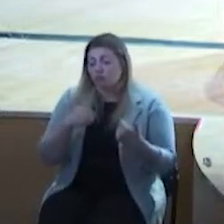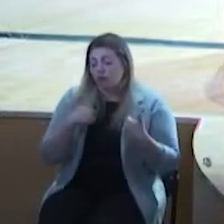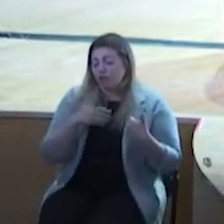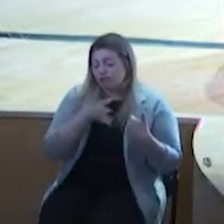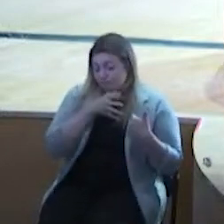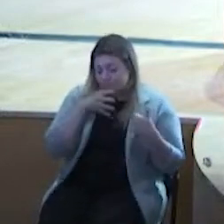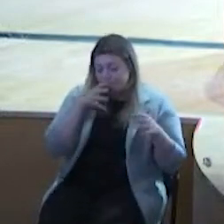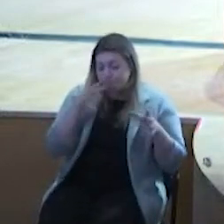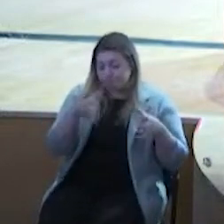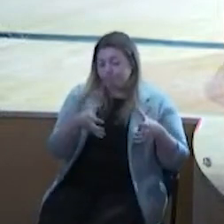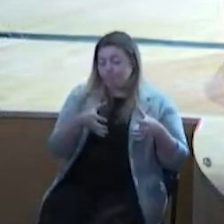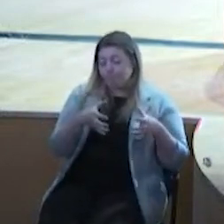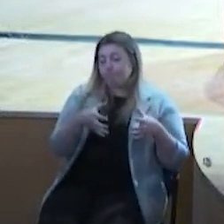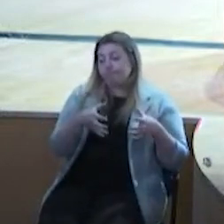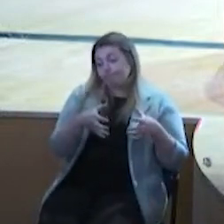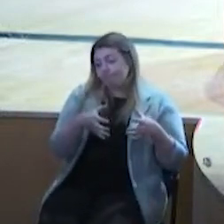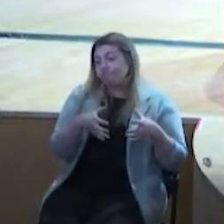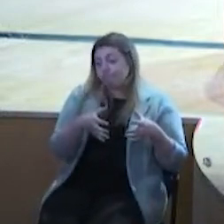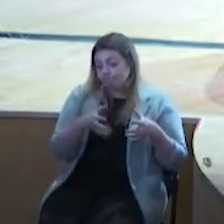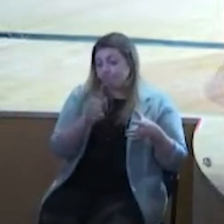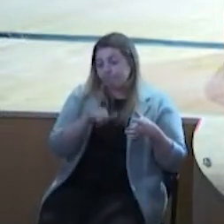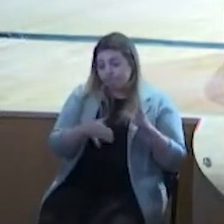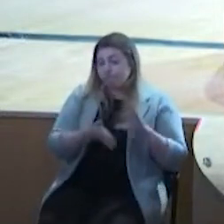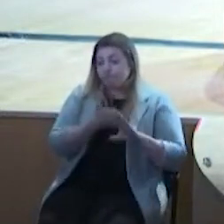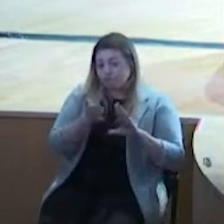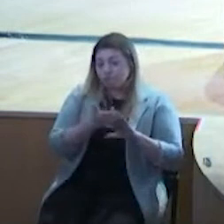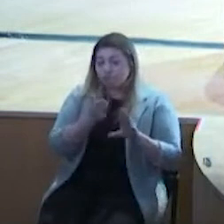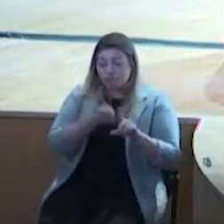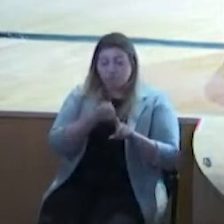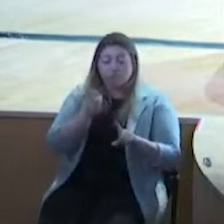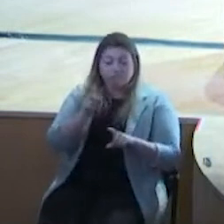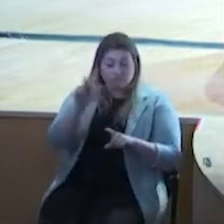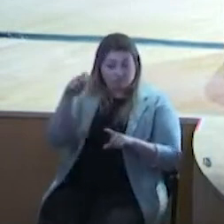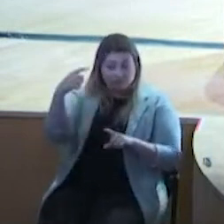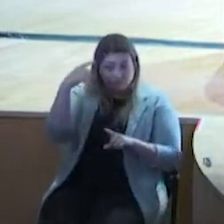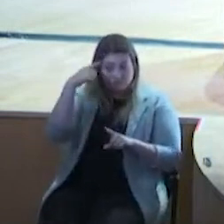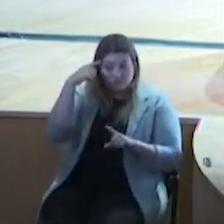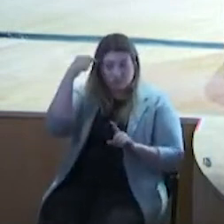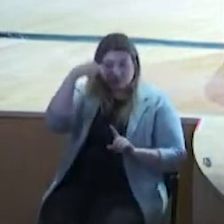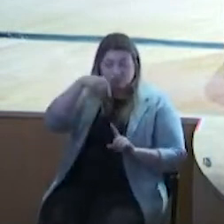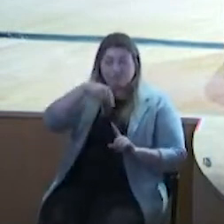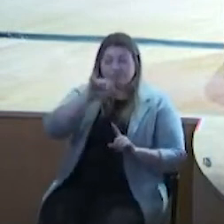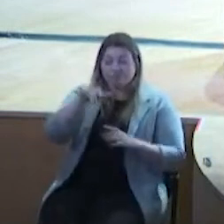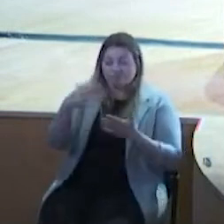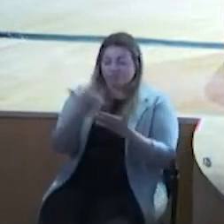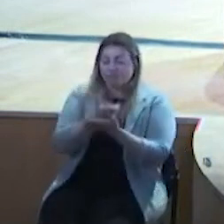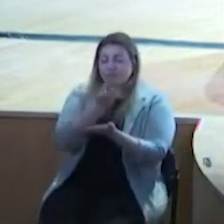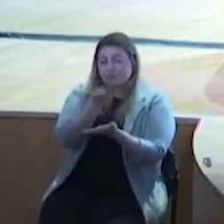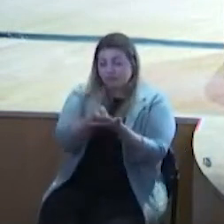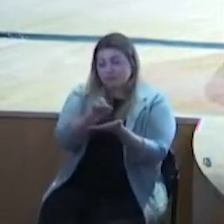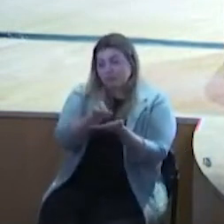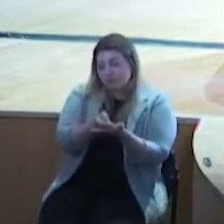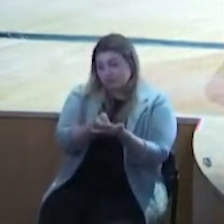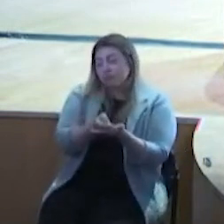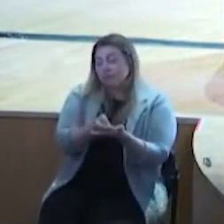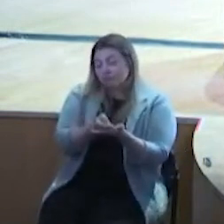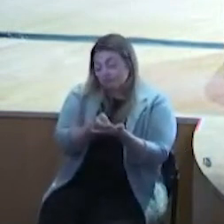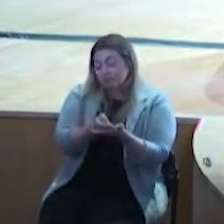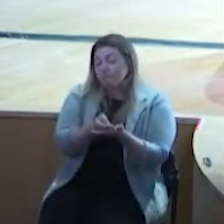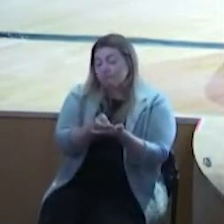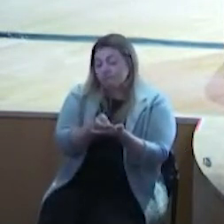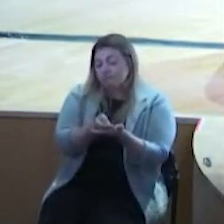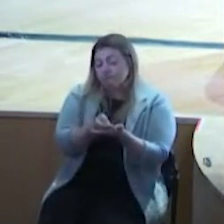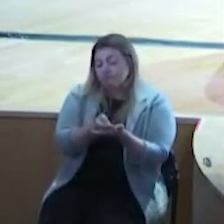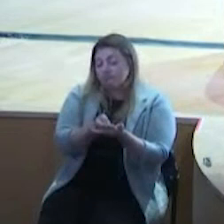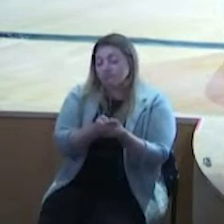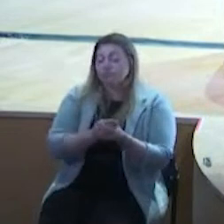that is run by the government, and that brings in revenue. So we